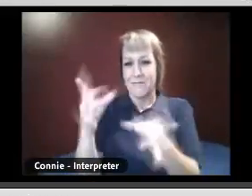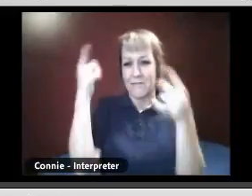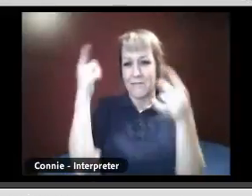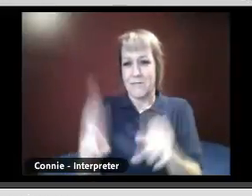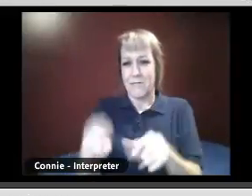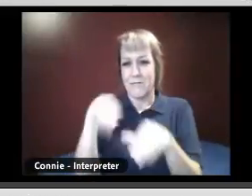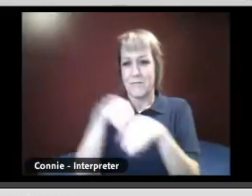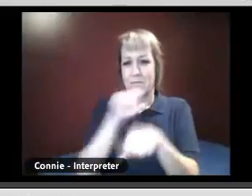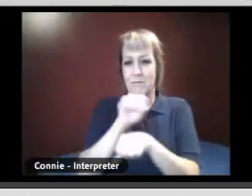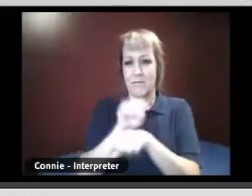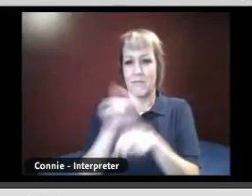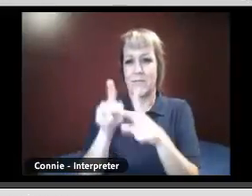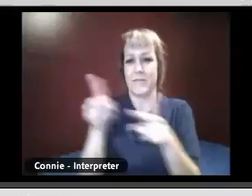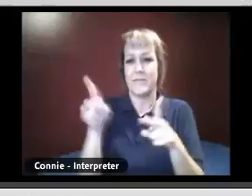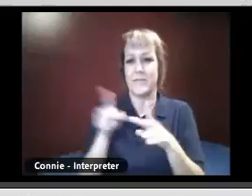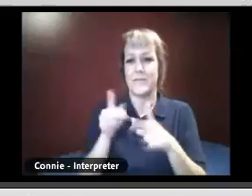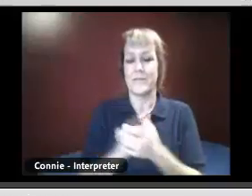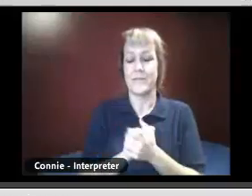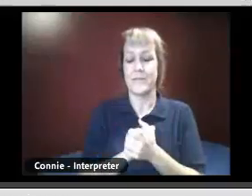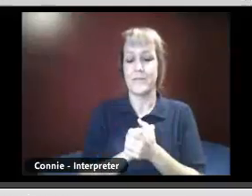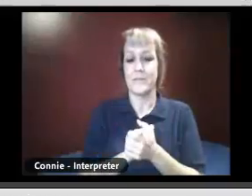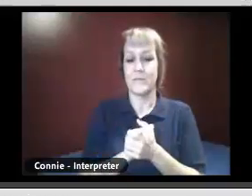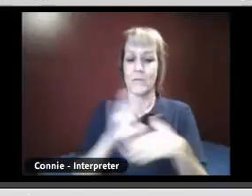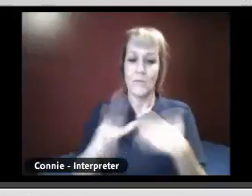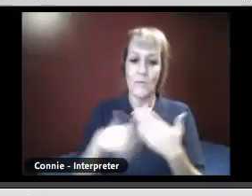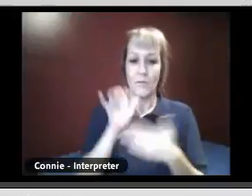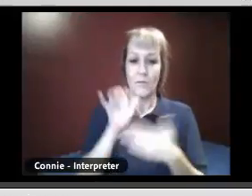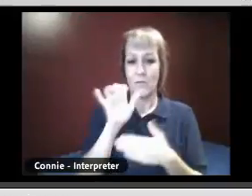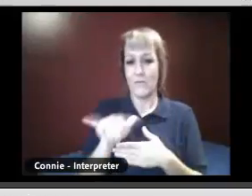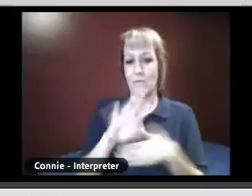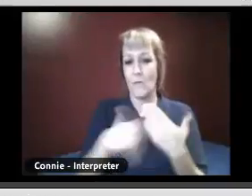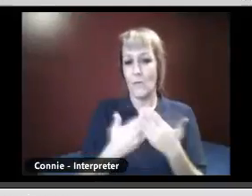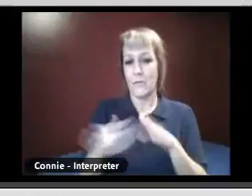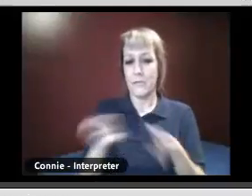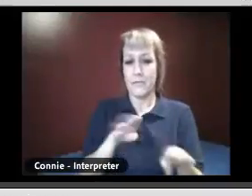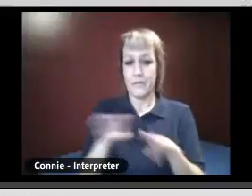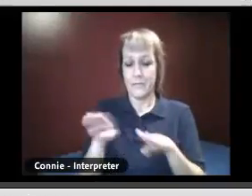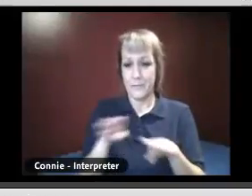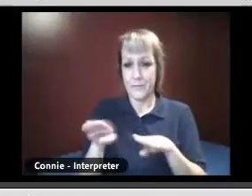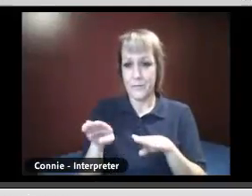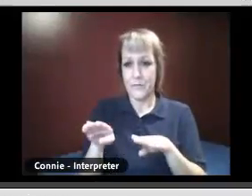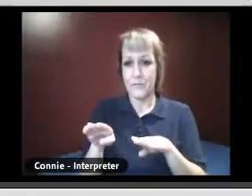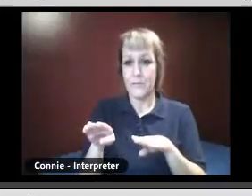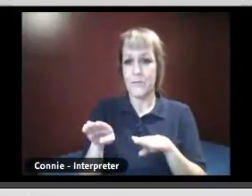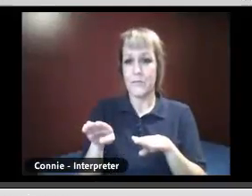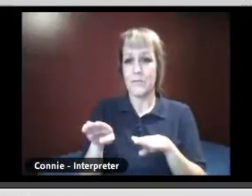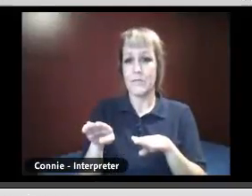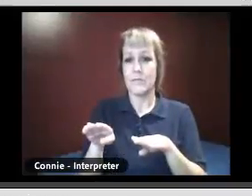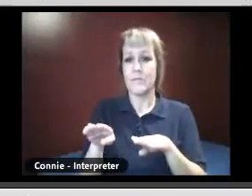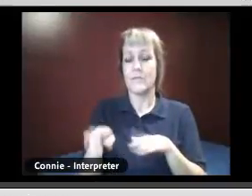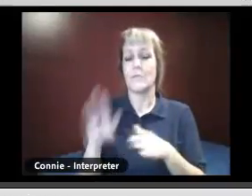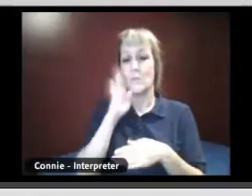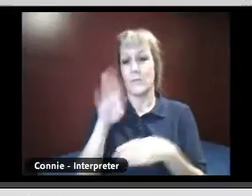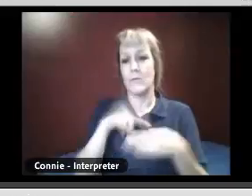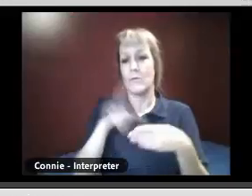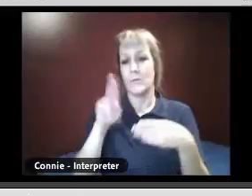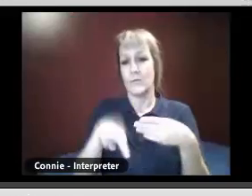workforce. And so you put all of this is all behavior, is going to have an end result,